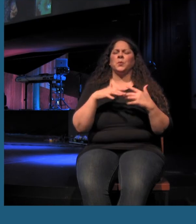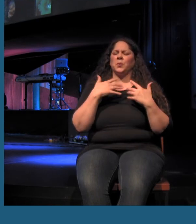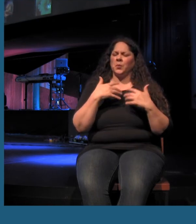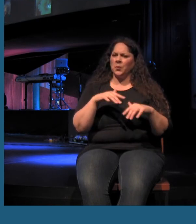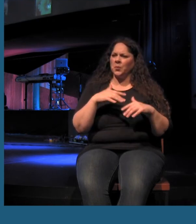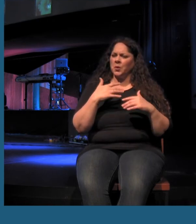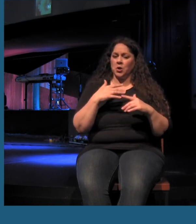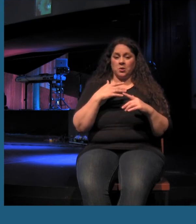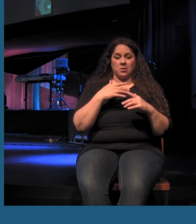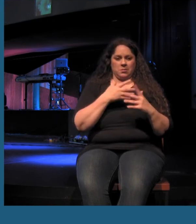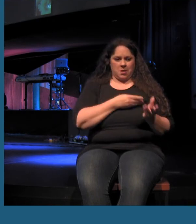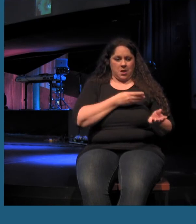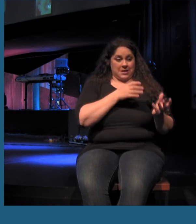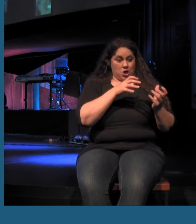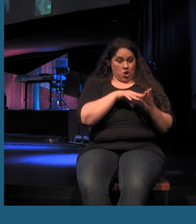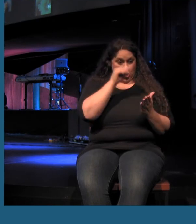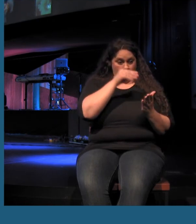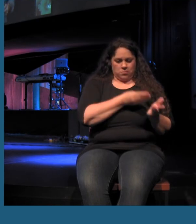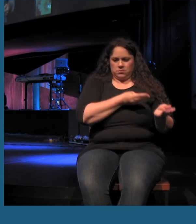would be impacted.